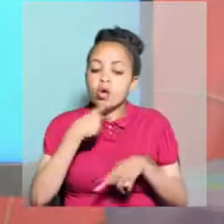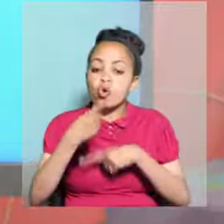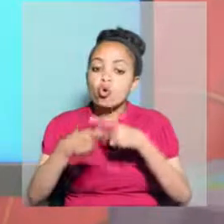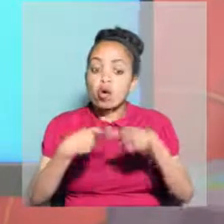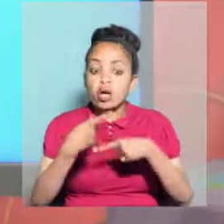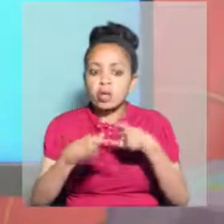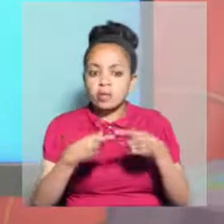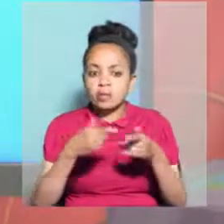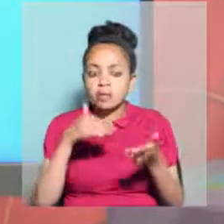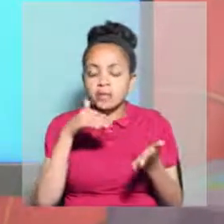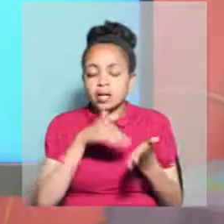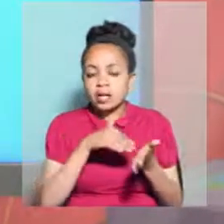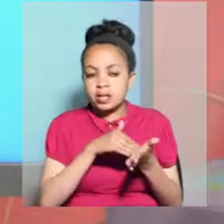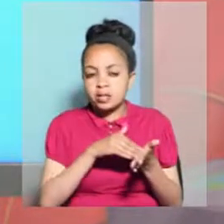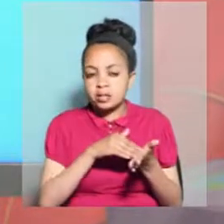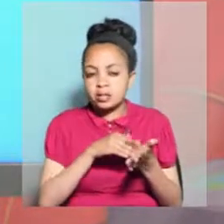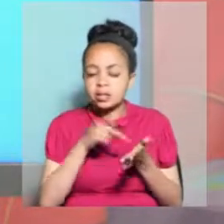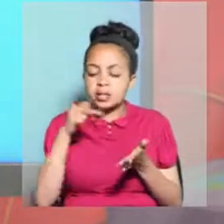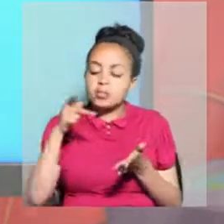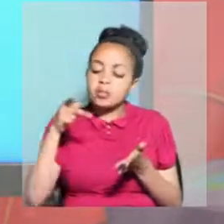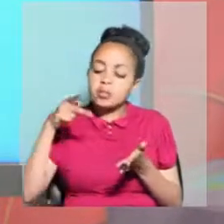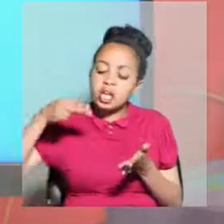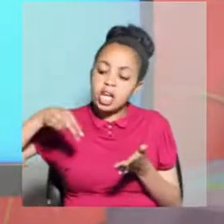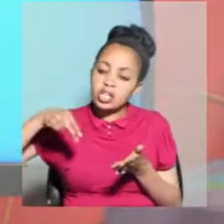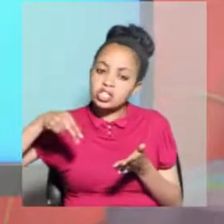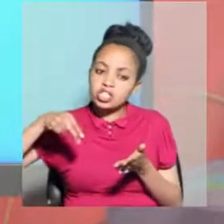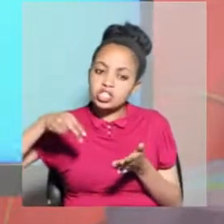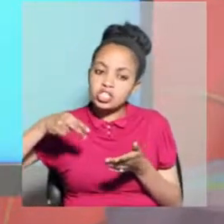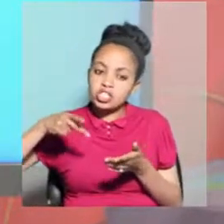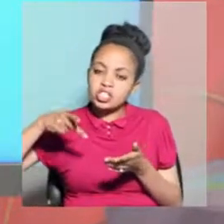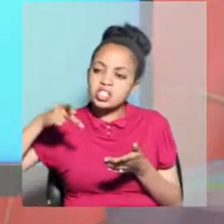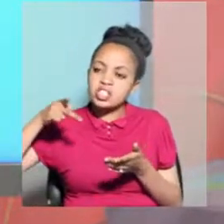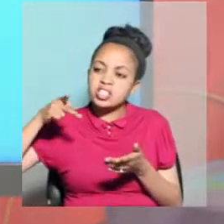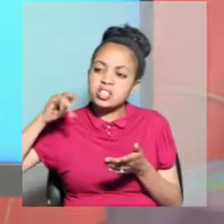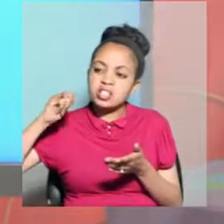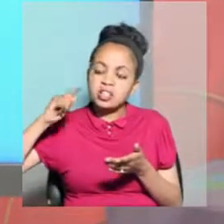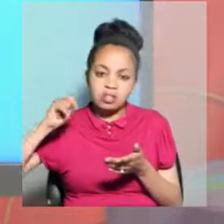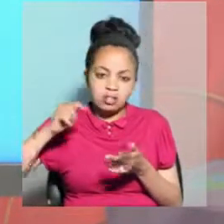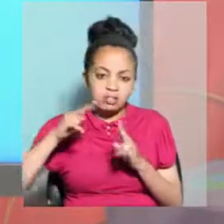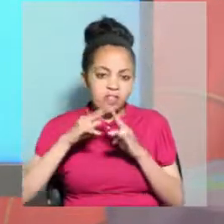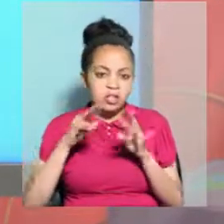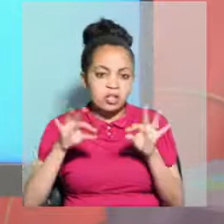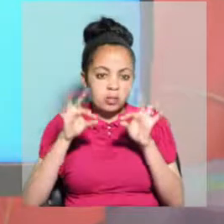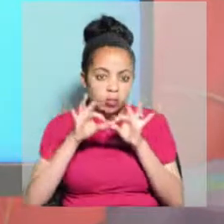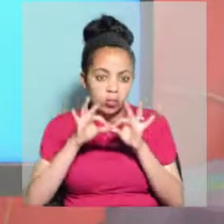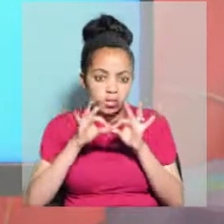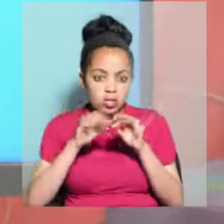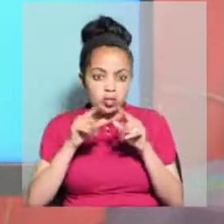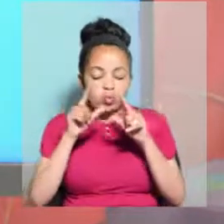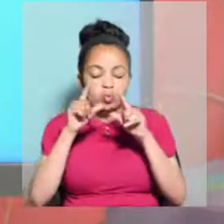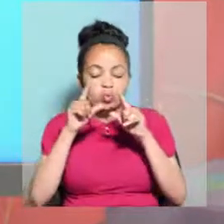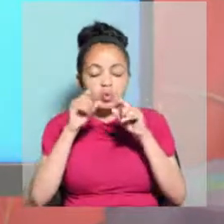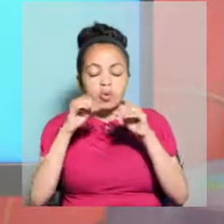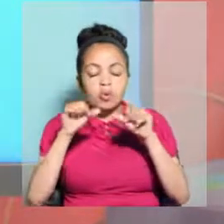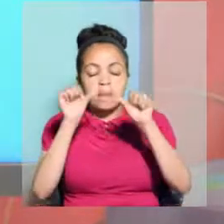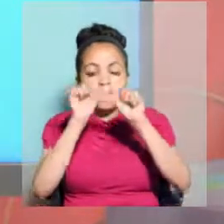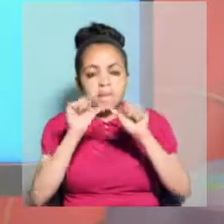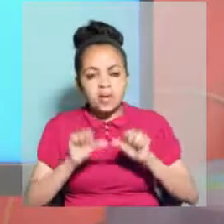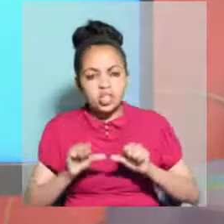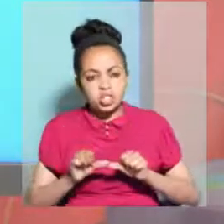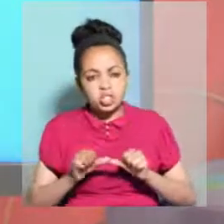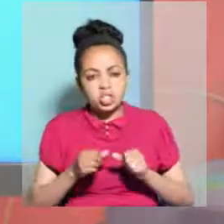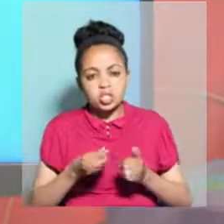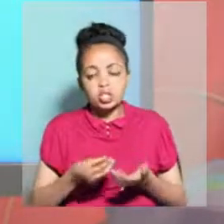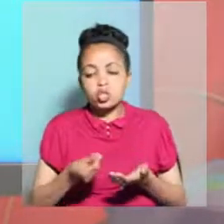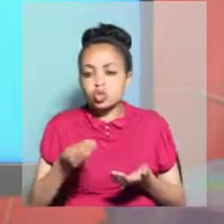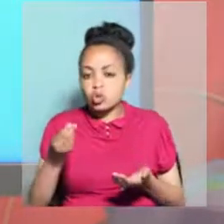data from. And again, pH kit, which is very important to measure the pH of